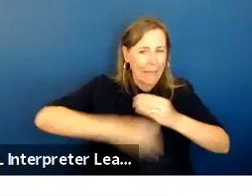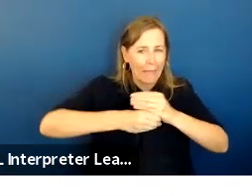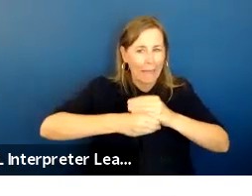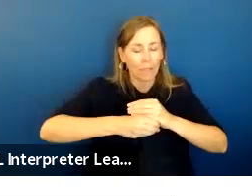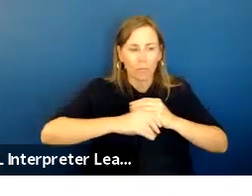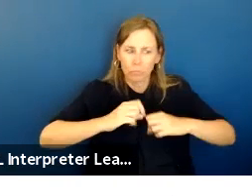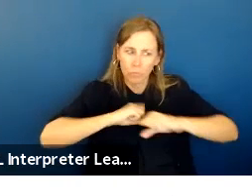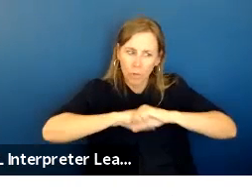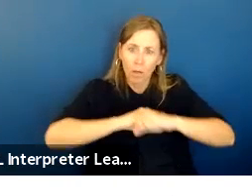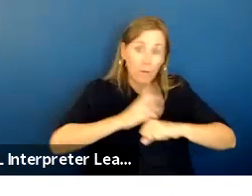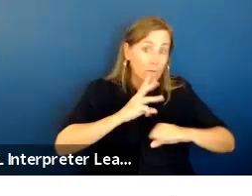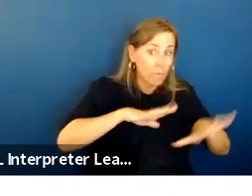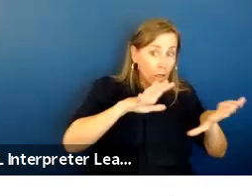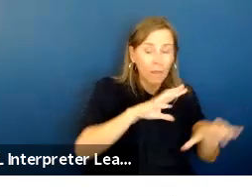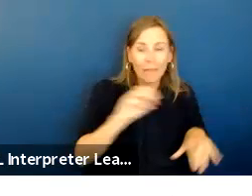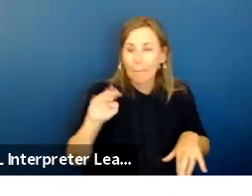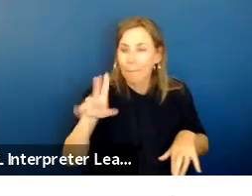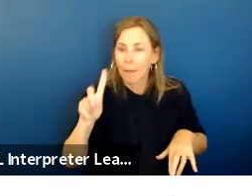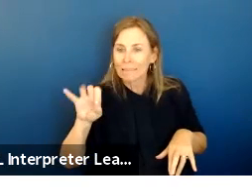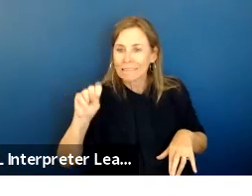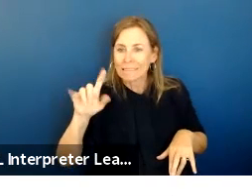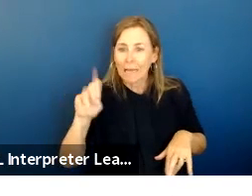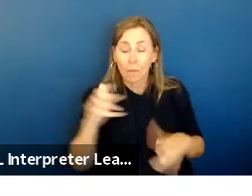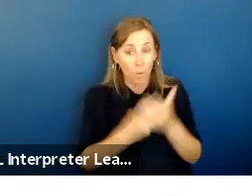flows. We'll go to the next slide, please.